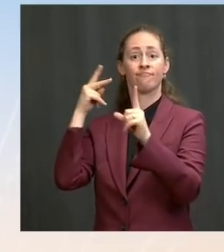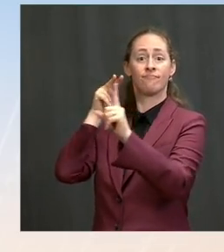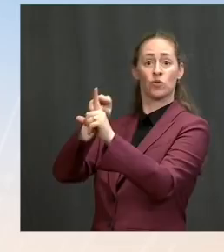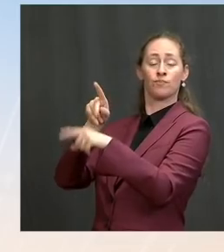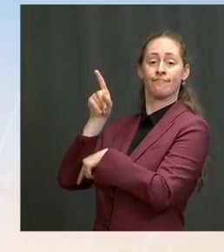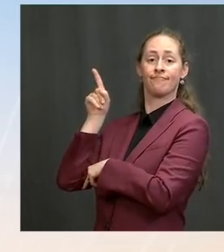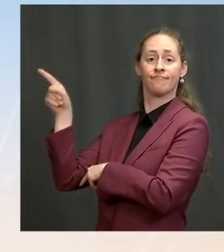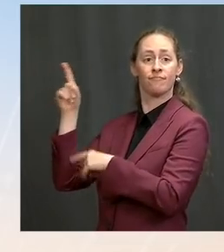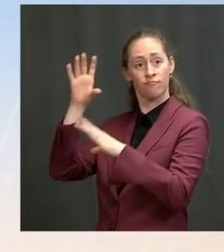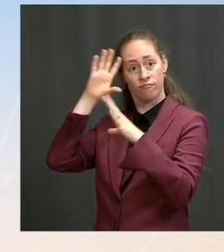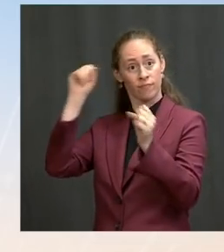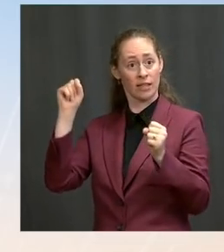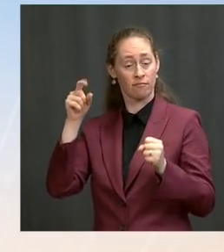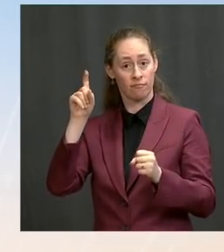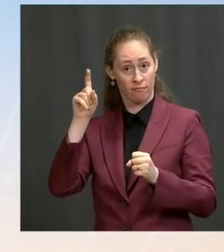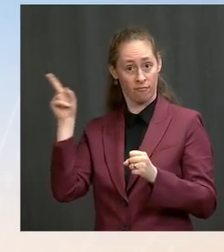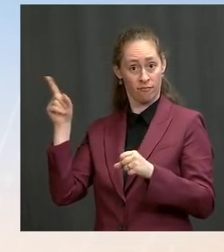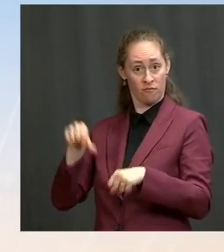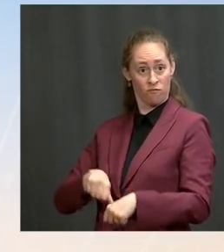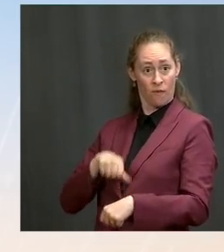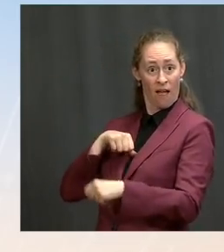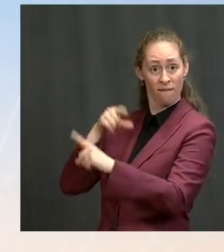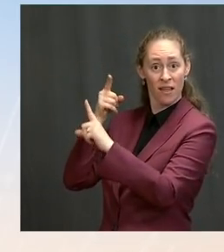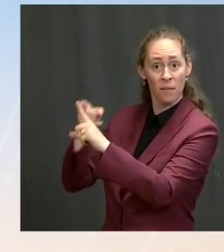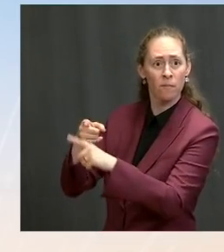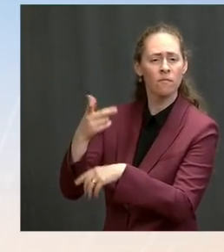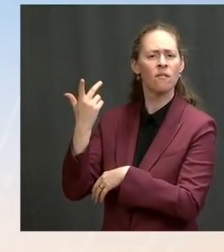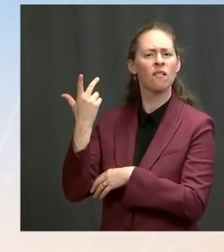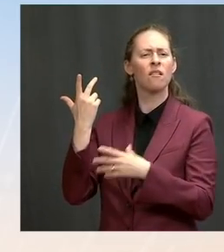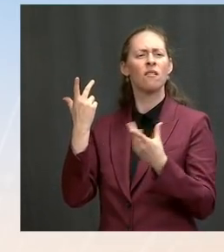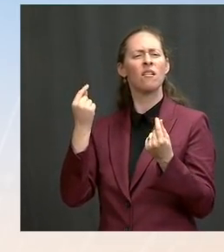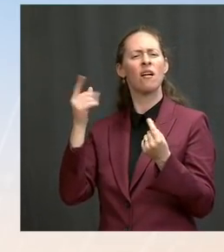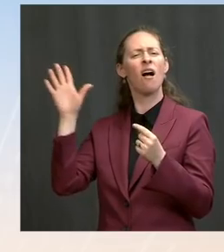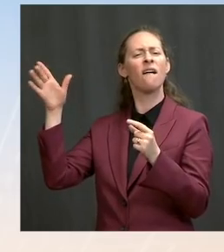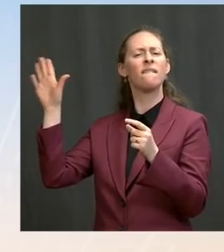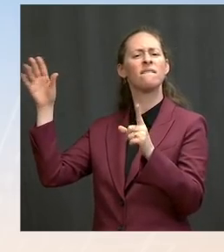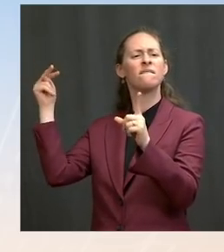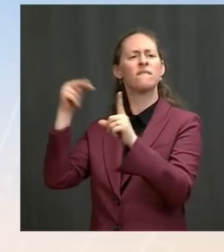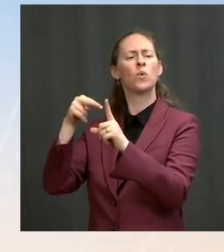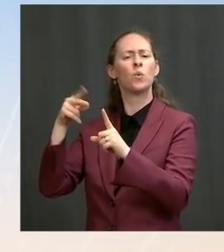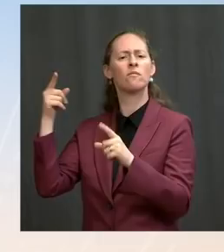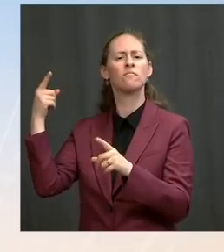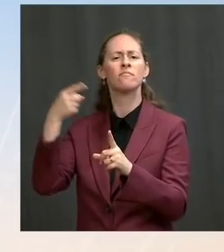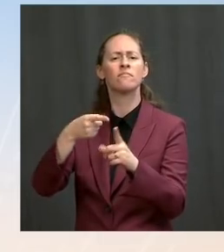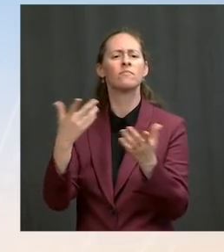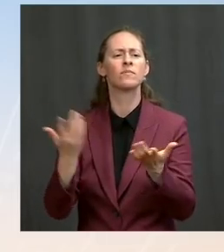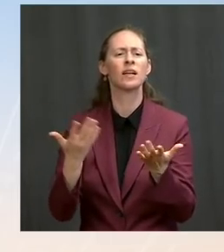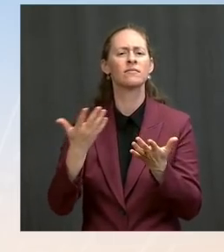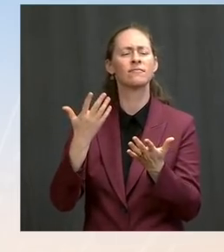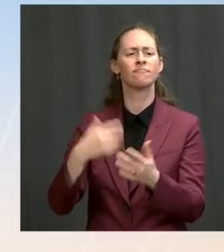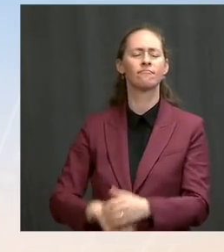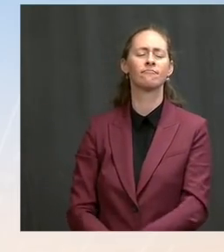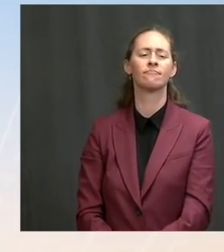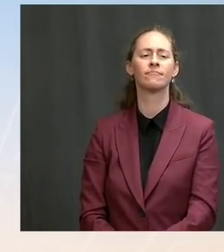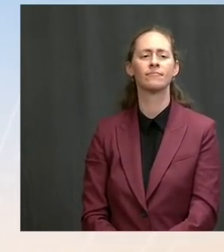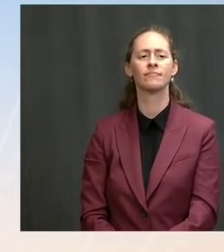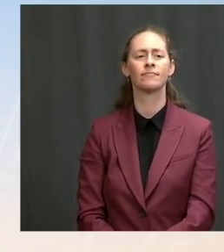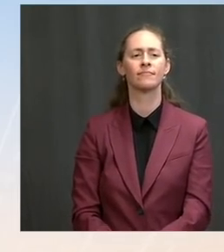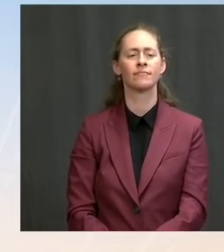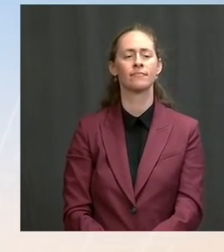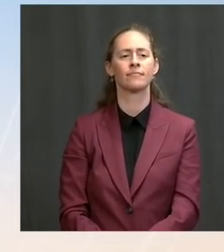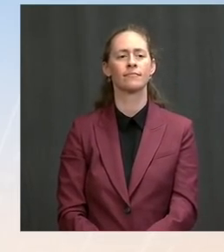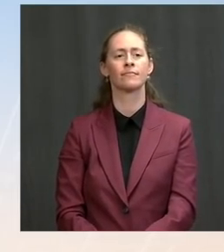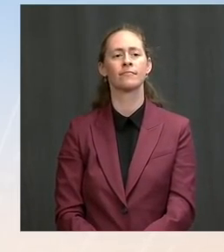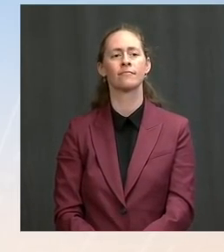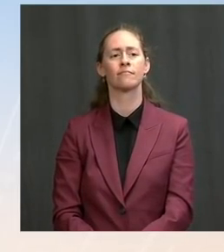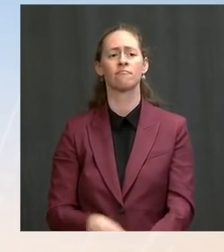those activists? Is he shamed by them? What's the view here in the West Wing? I would say first that we respect the